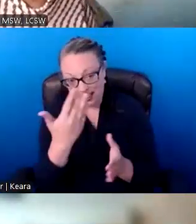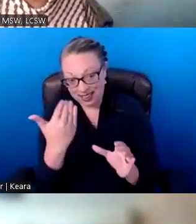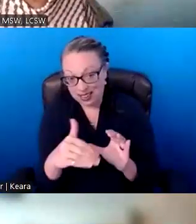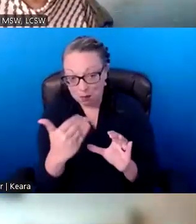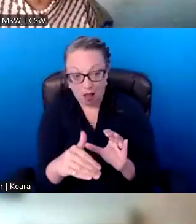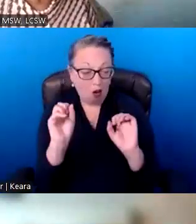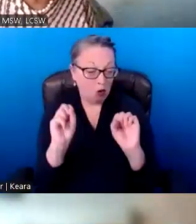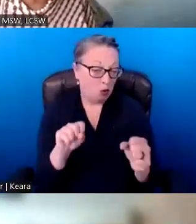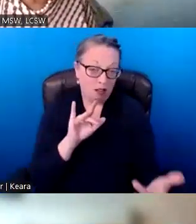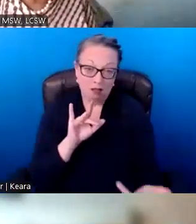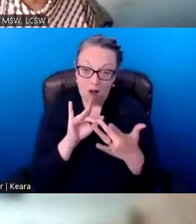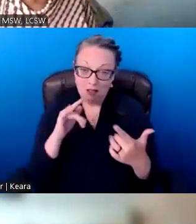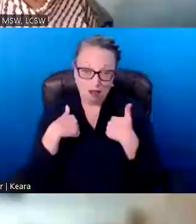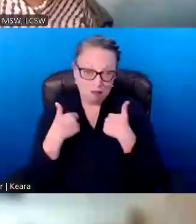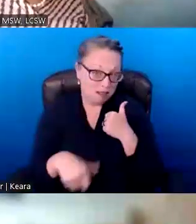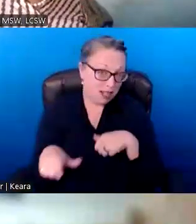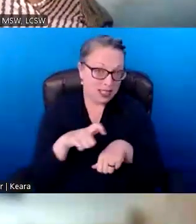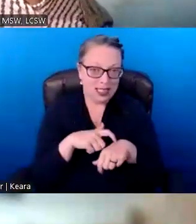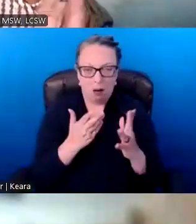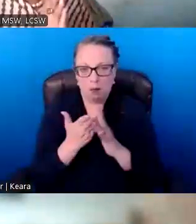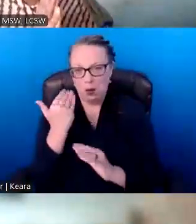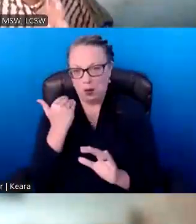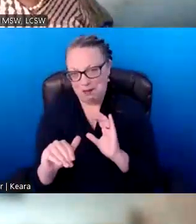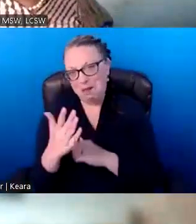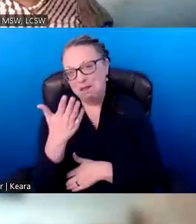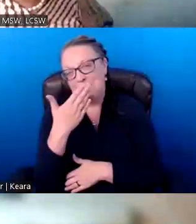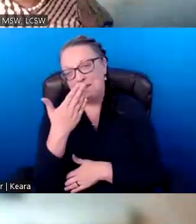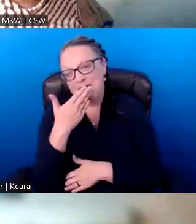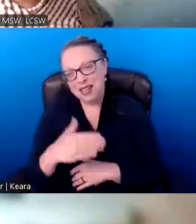welcome contact by email. Thank you.